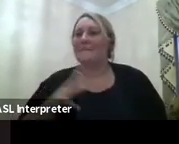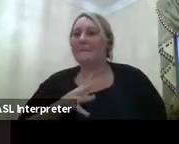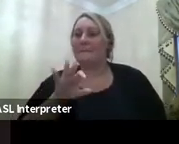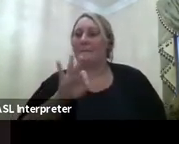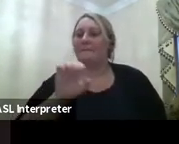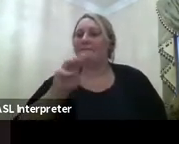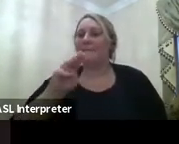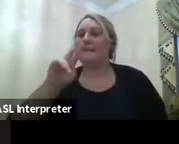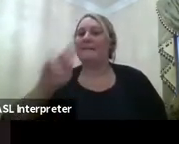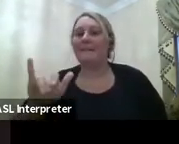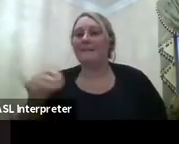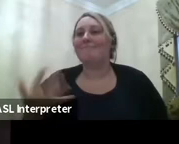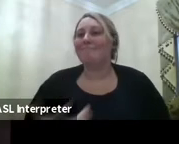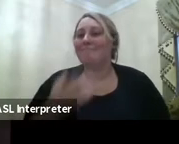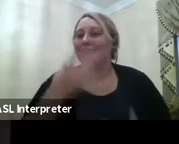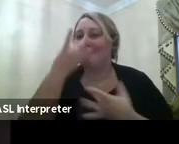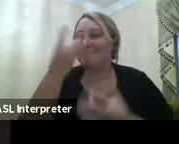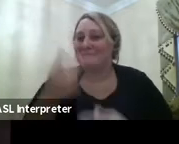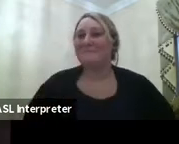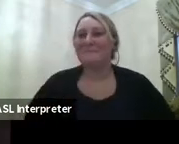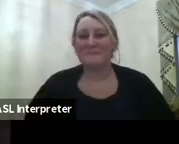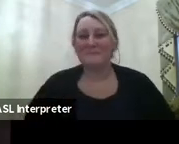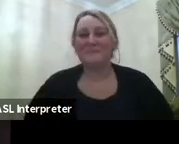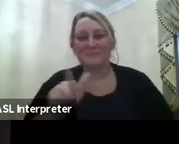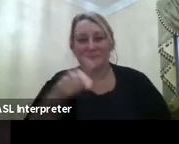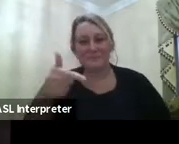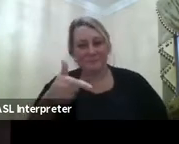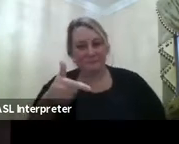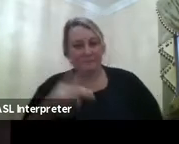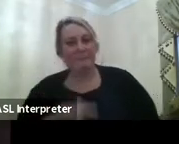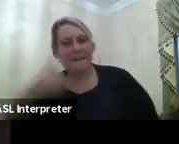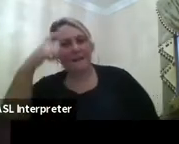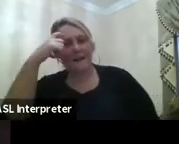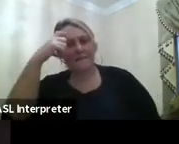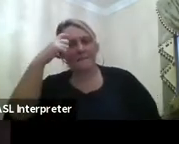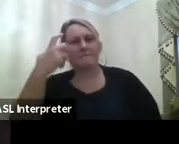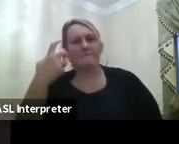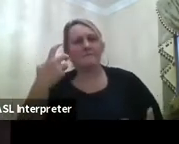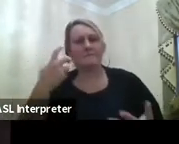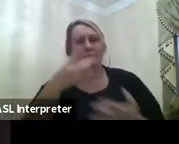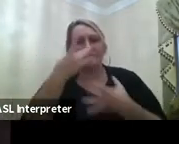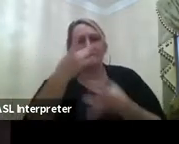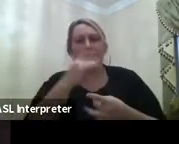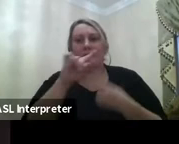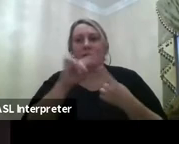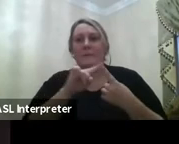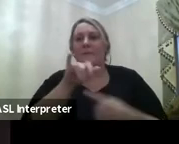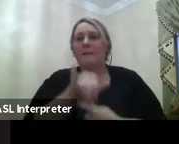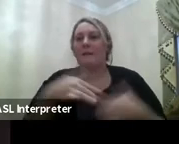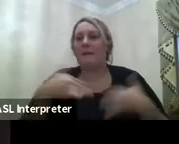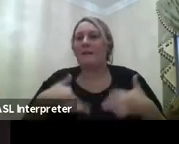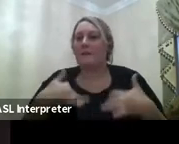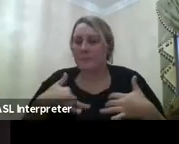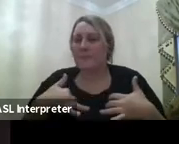that. Um, it's, I mean, I think what's so rich about that version of queerness, right, is like not only in terms of,